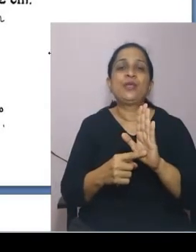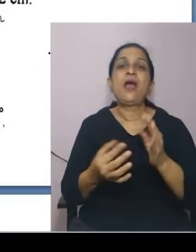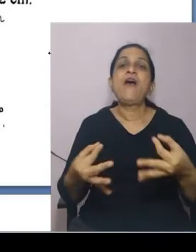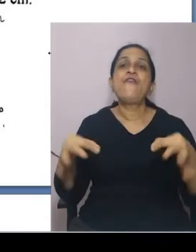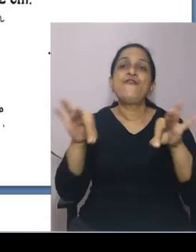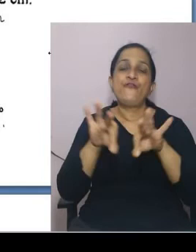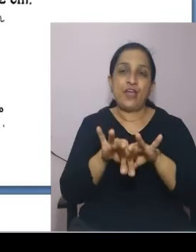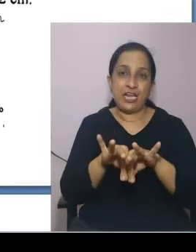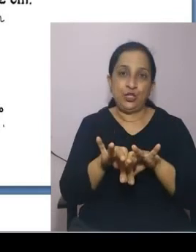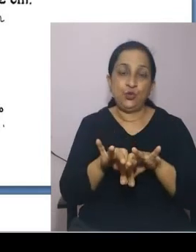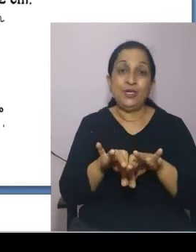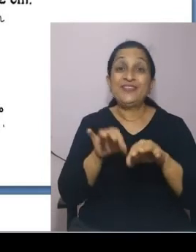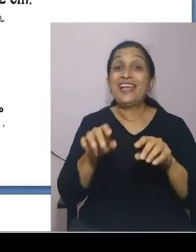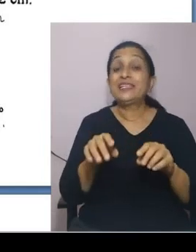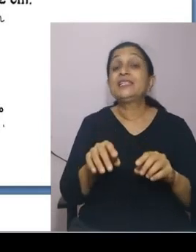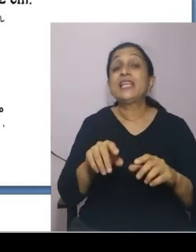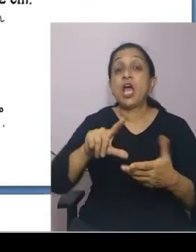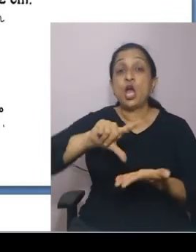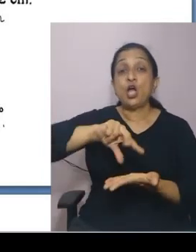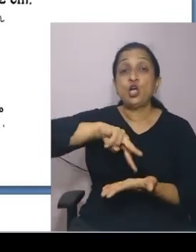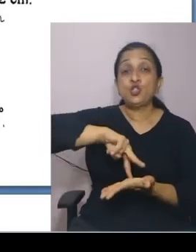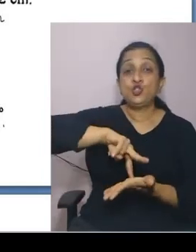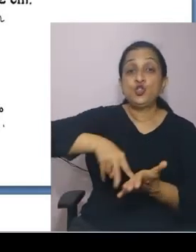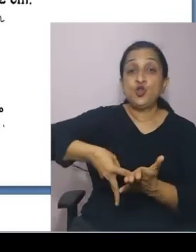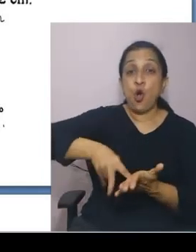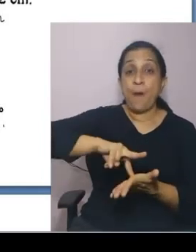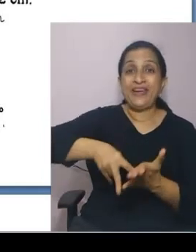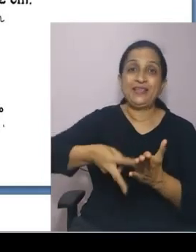small problem from geometry.